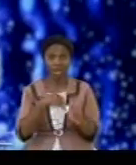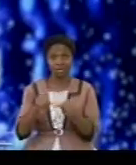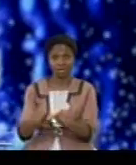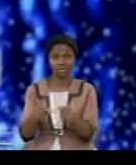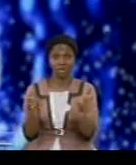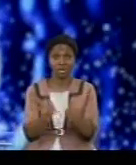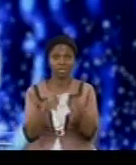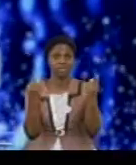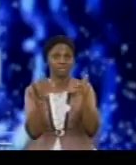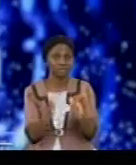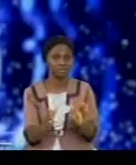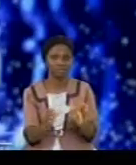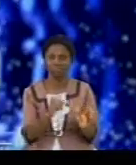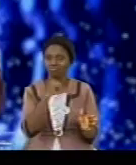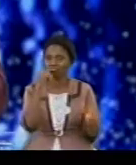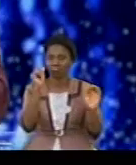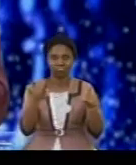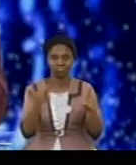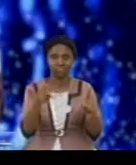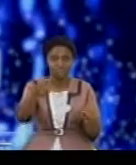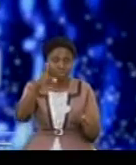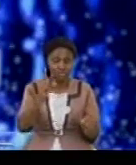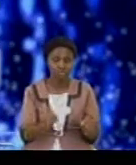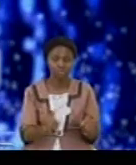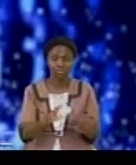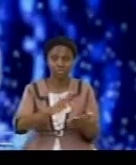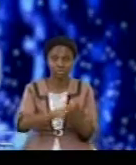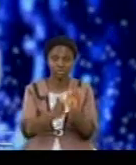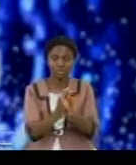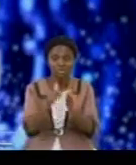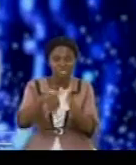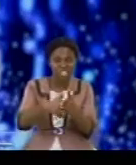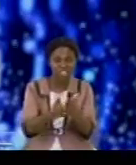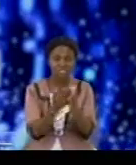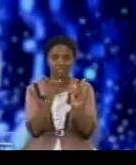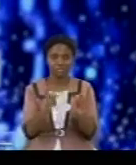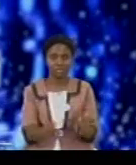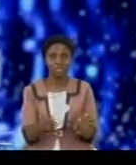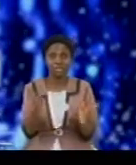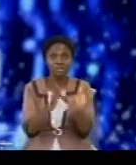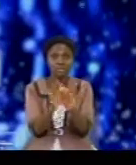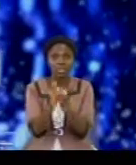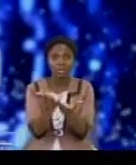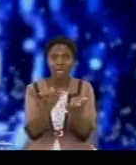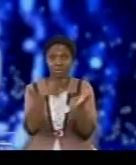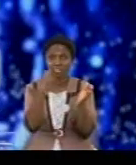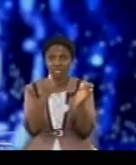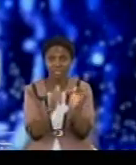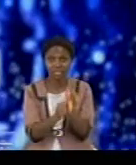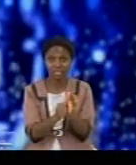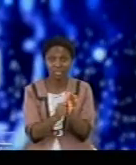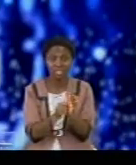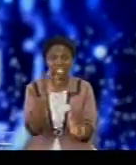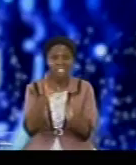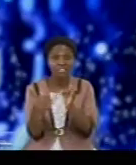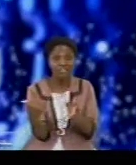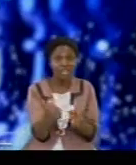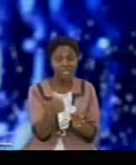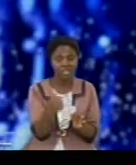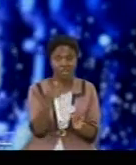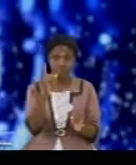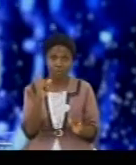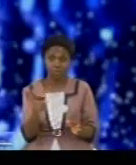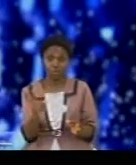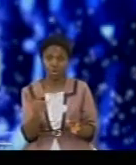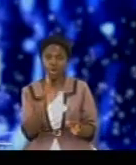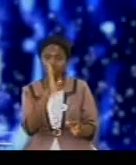brand new person. The scripture says, if anybody be in Christ, he is a new creature. Old things